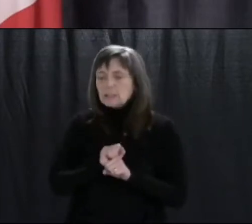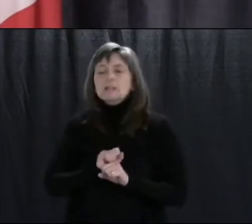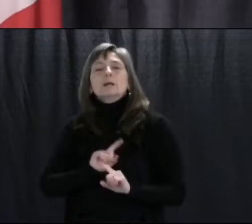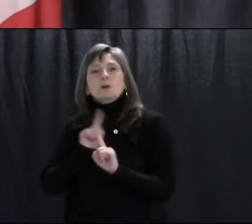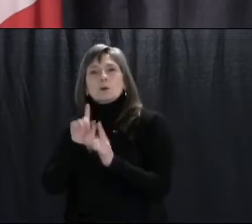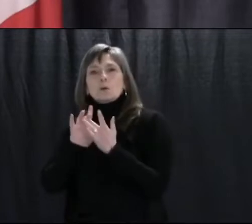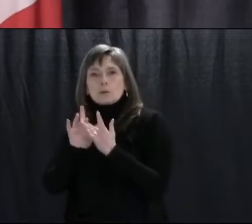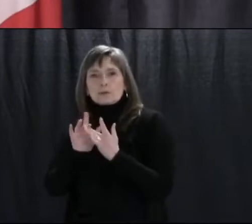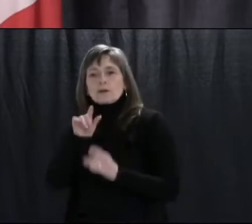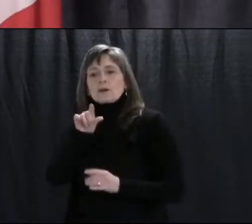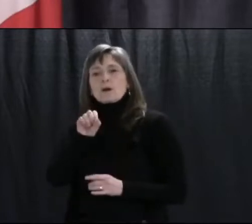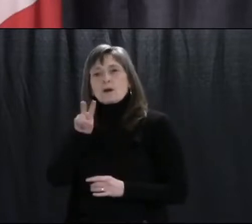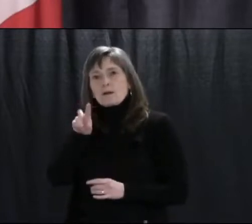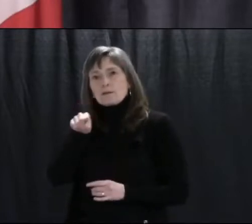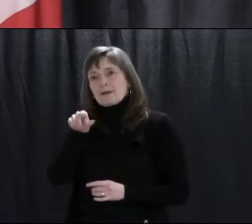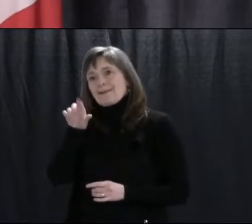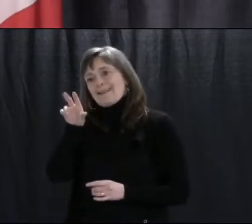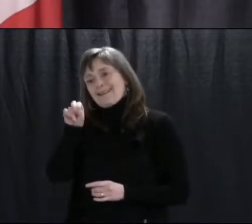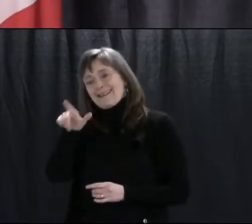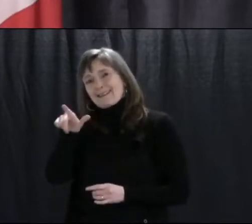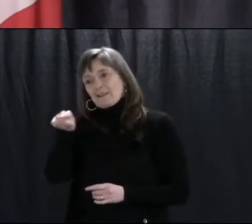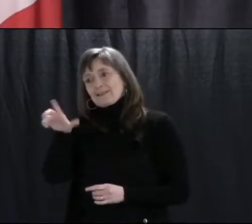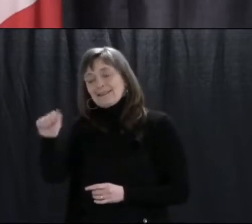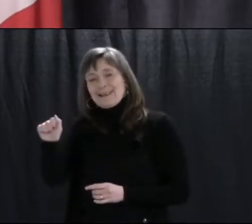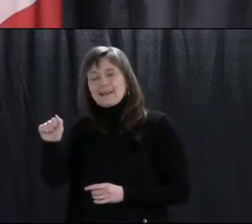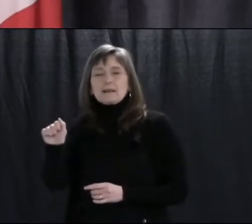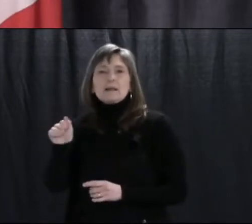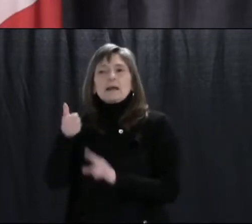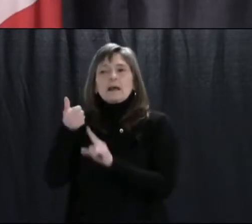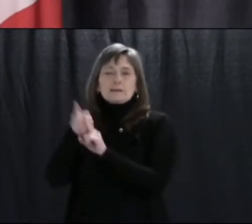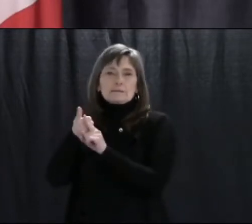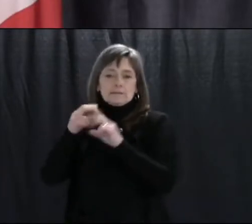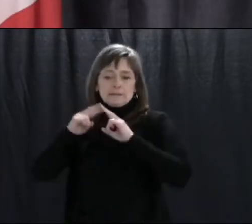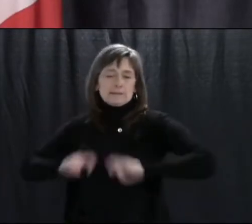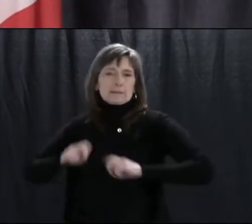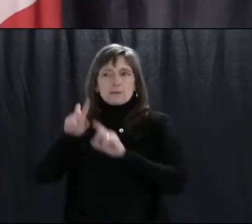gov.nl.ca and do the online assessment.